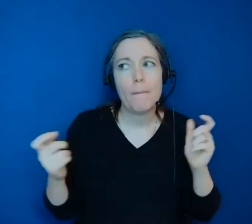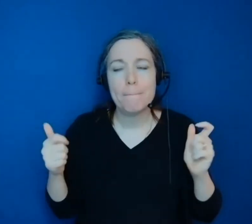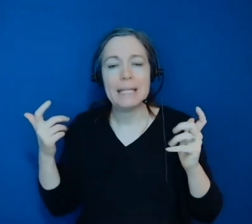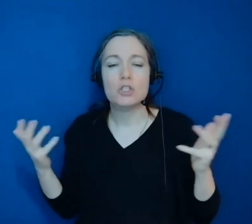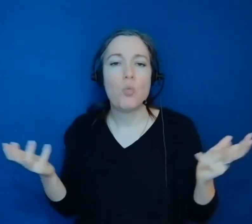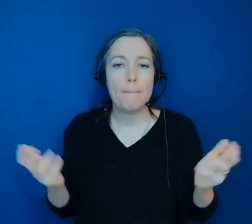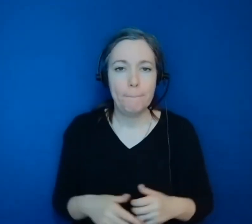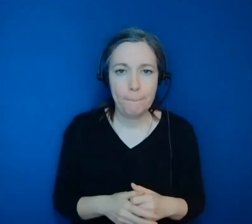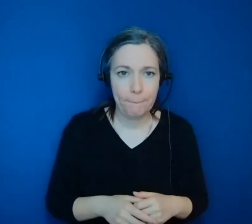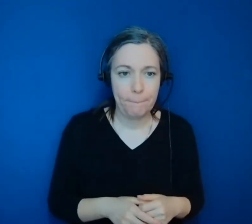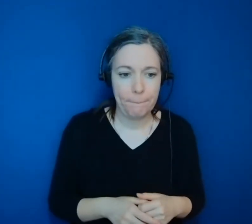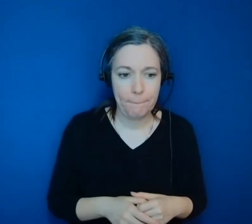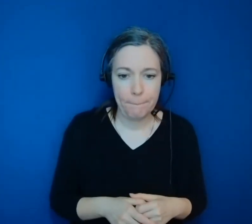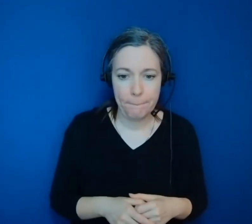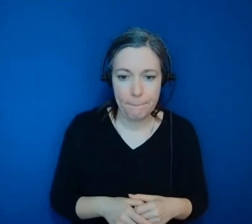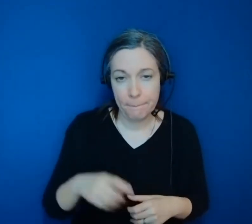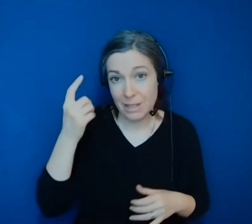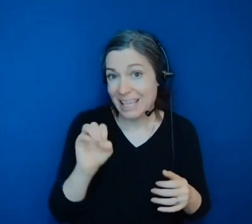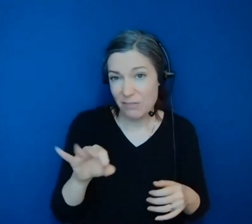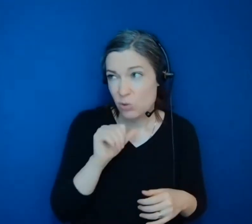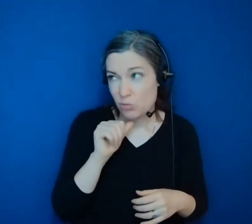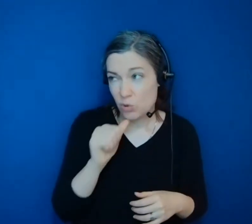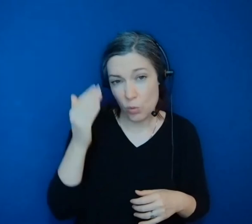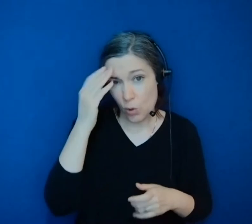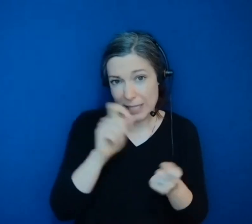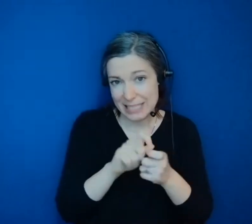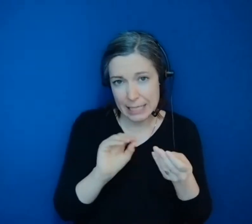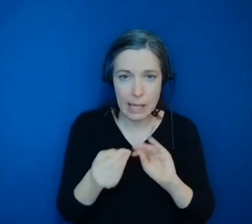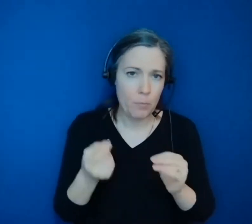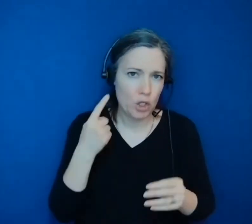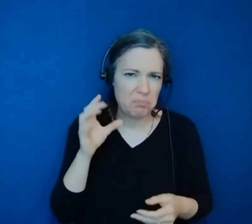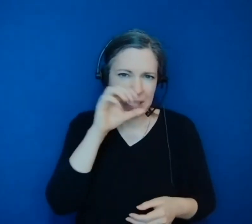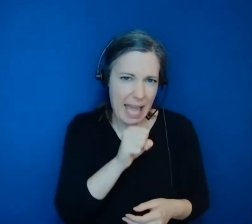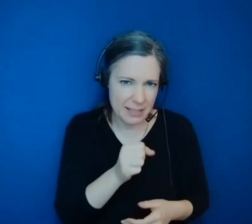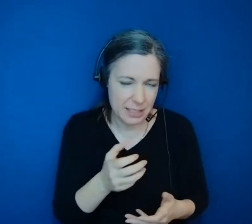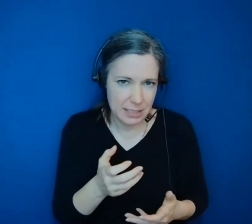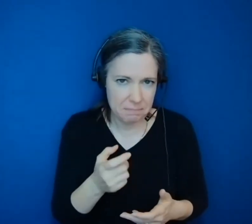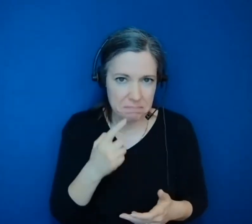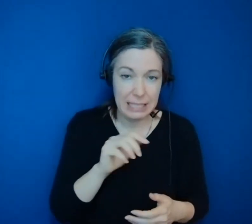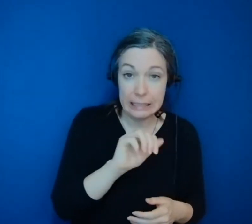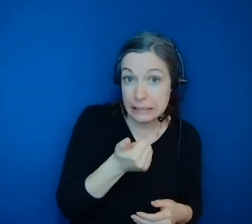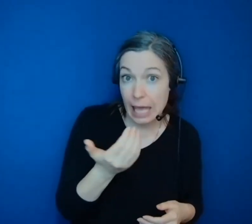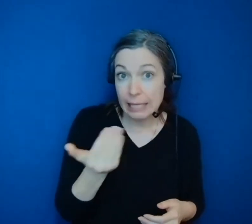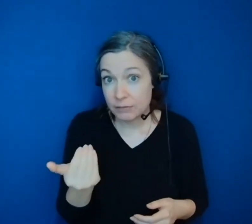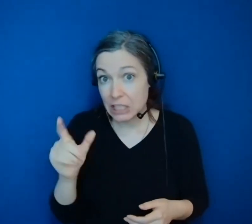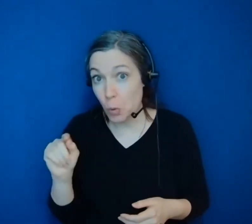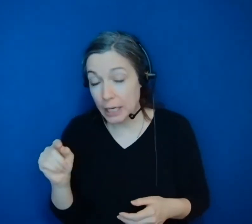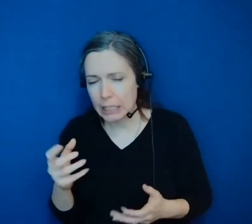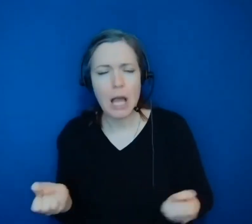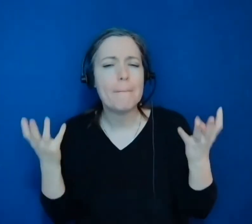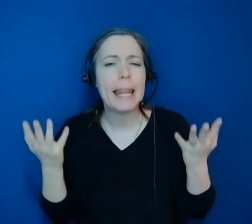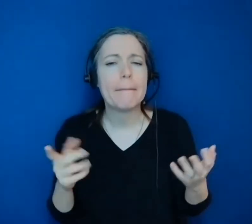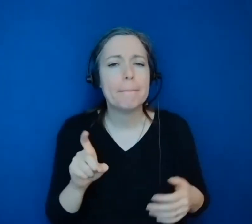you're in size wise. And if you don't know the exact number just guessing you have 10 students 15 students 20 students.